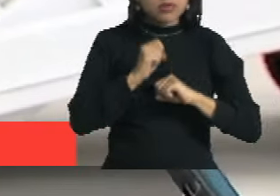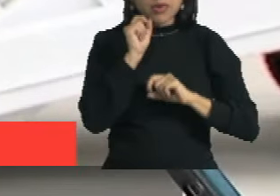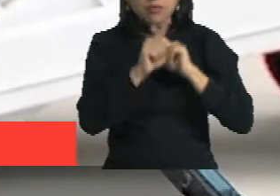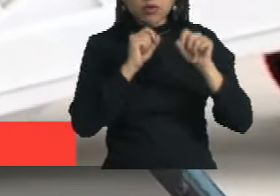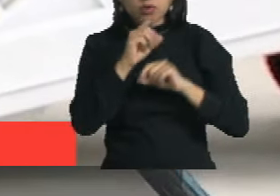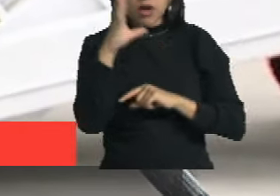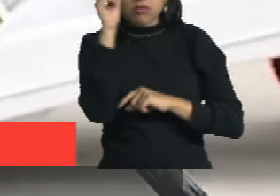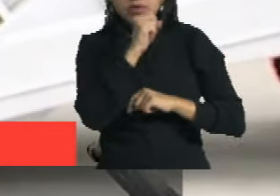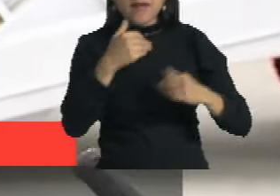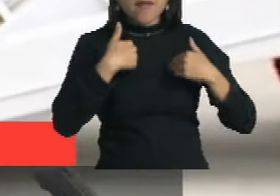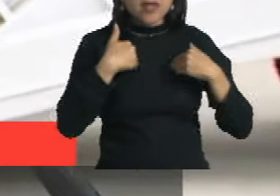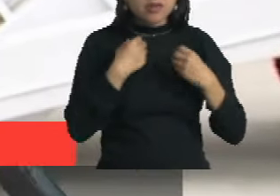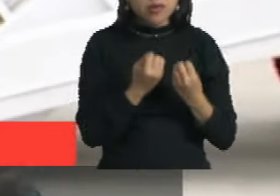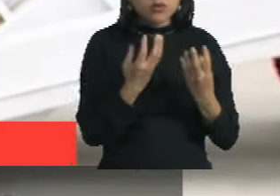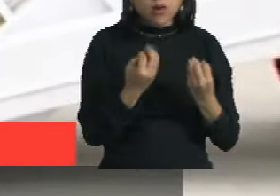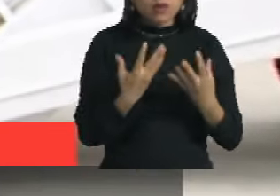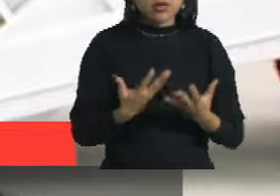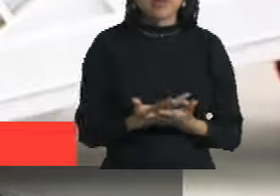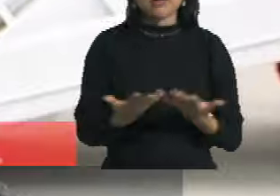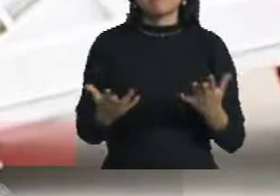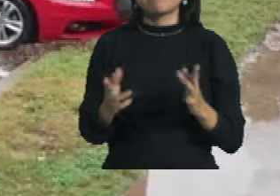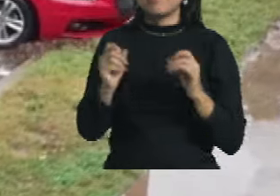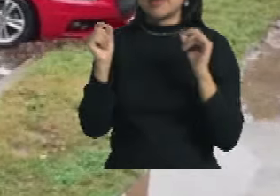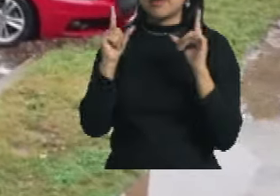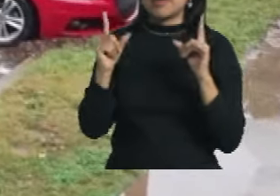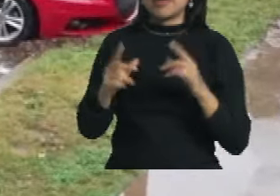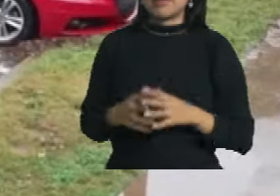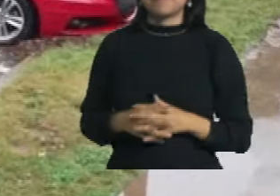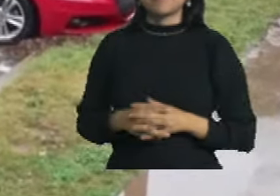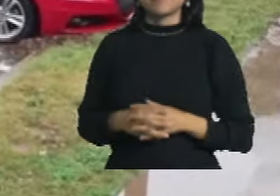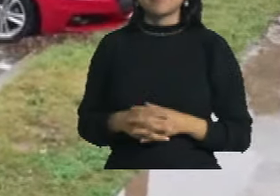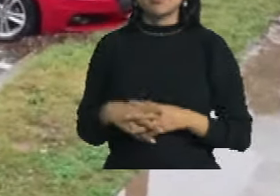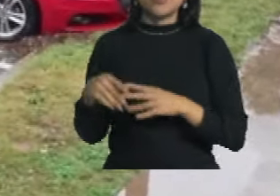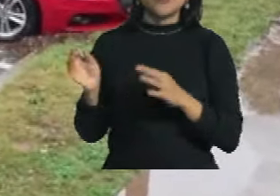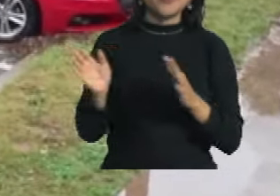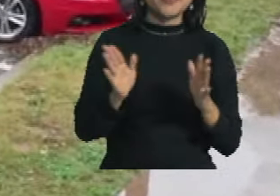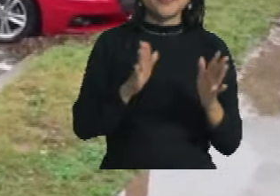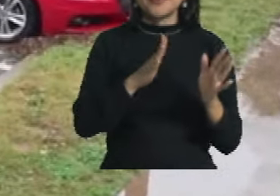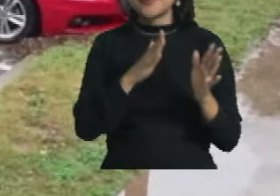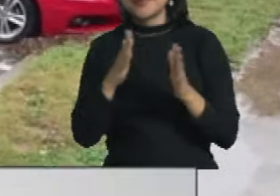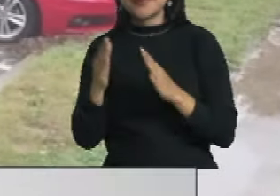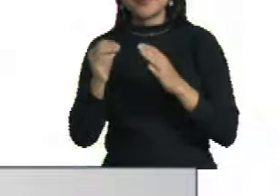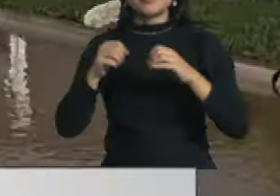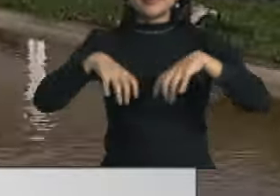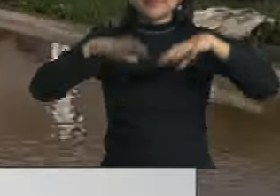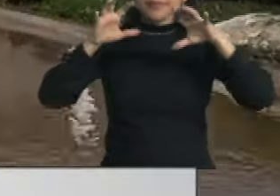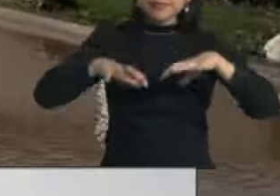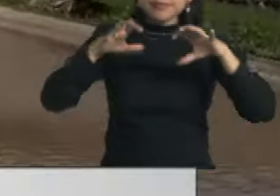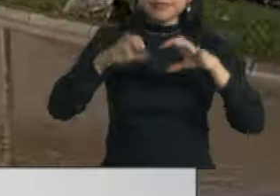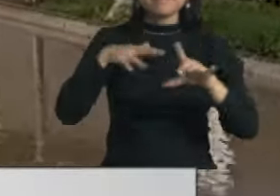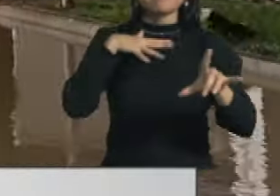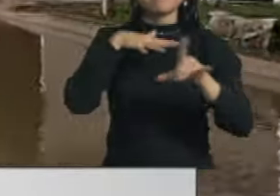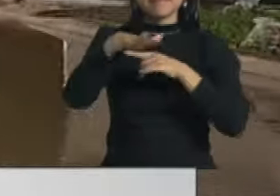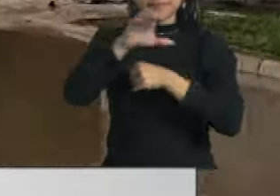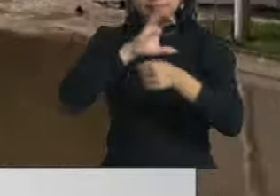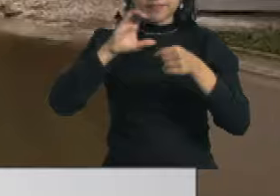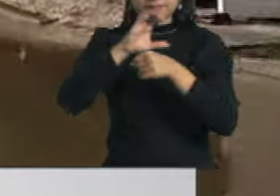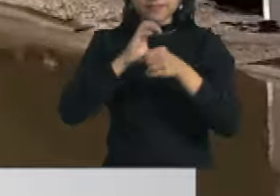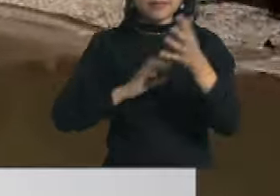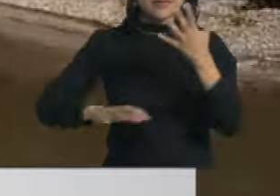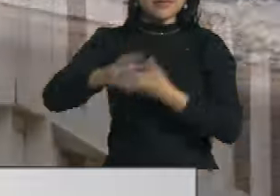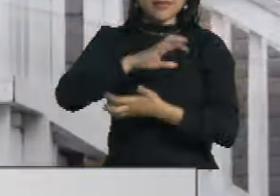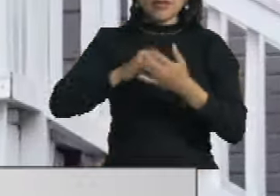ones that are used by the locals. Los fuertes vientos y las lluvias torrenciales también dejaron algunas ciudades en ruinas,